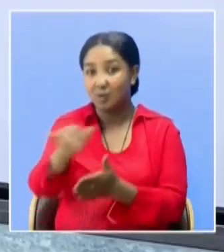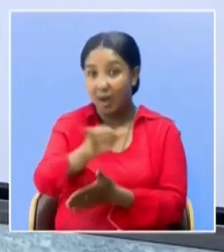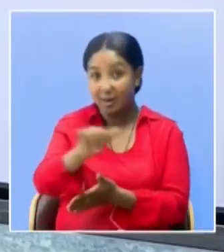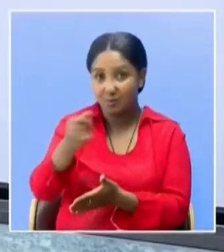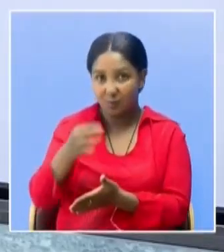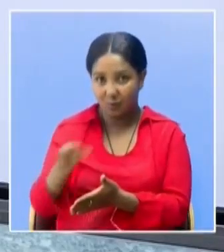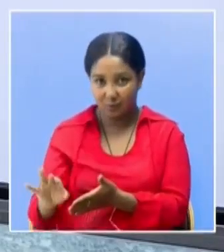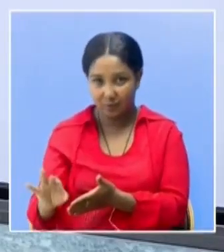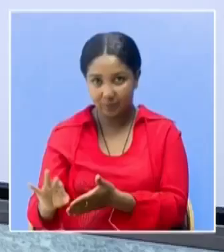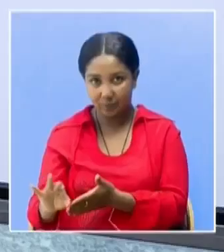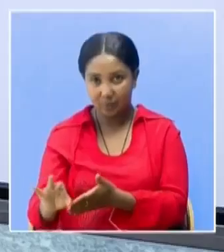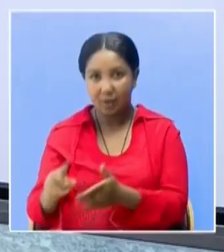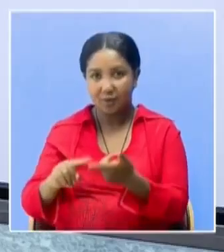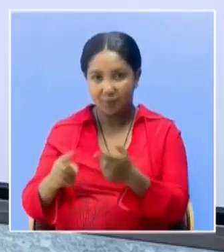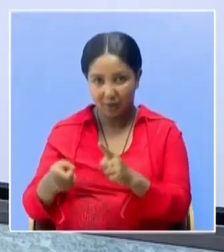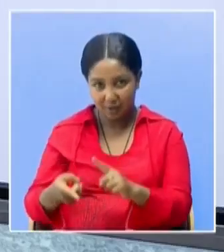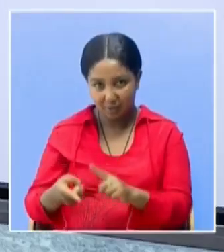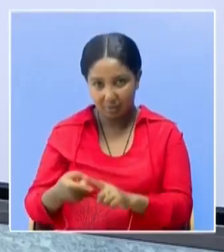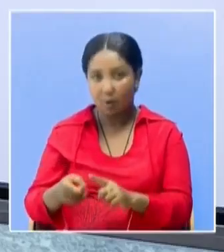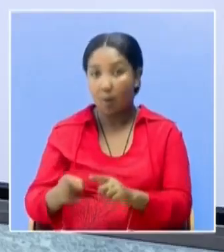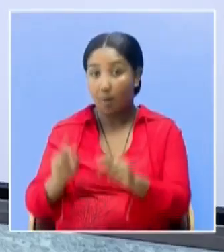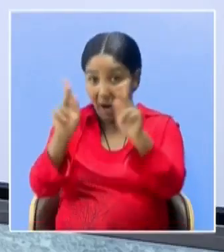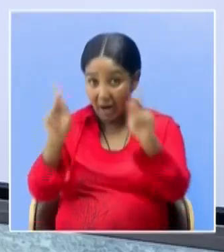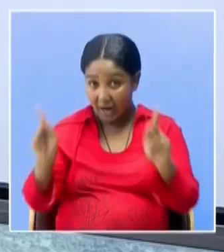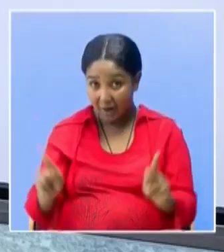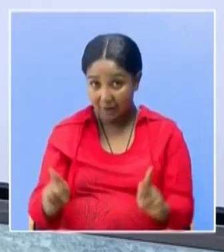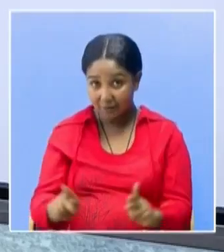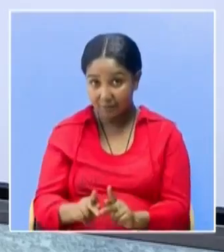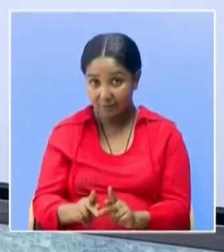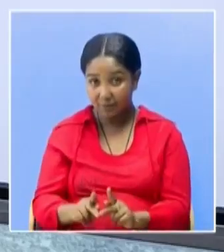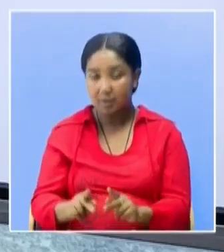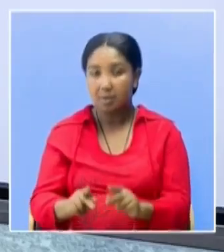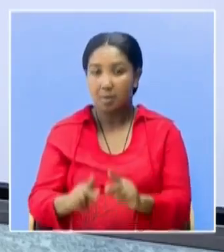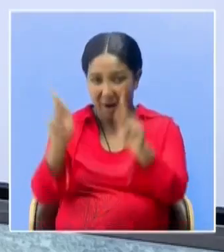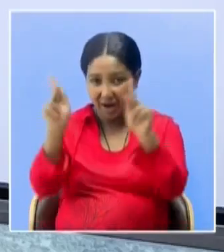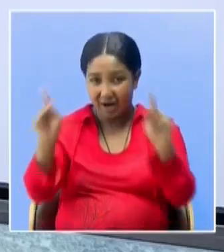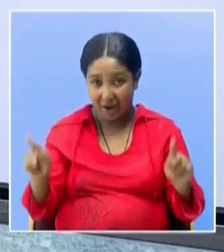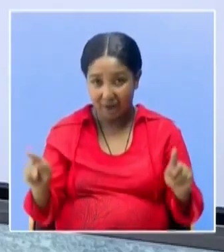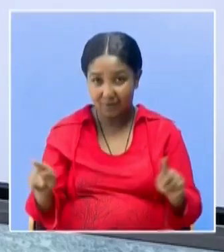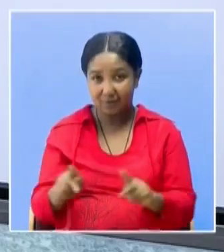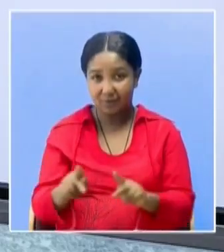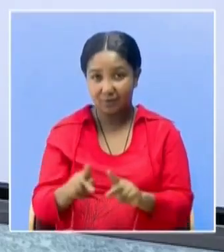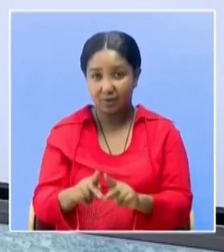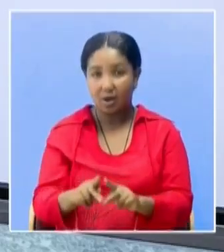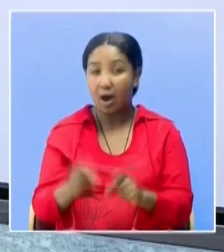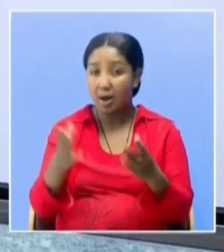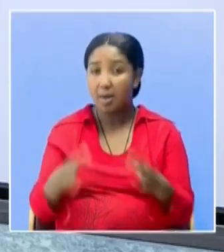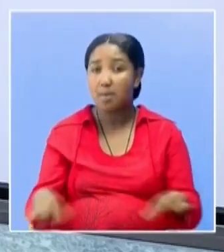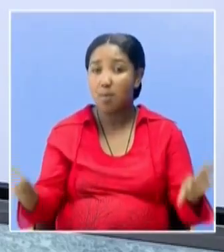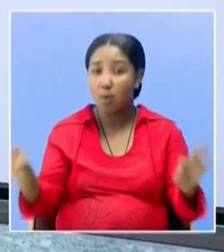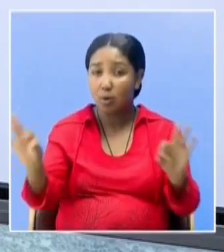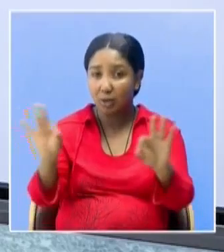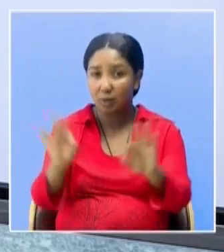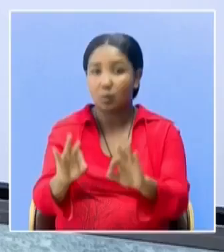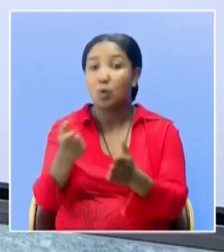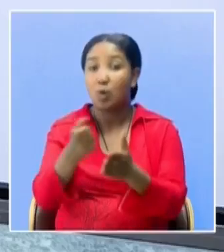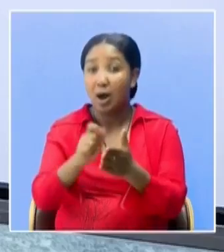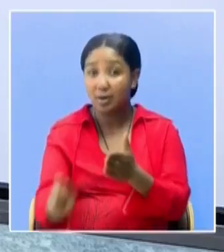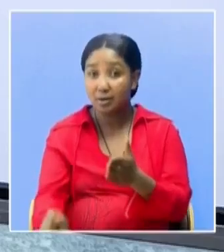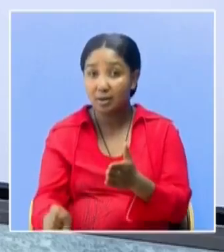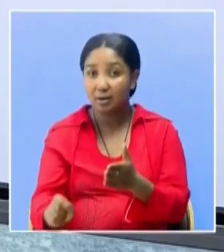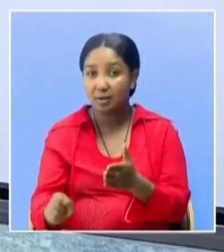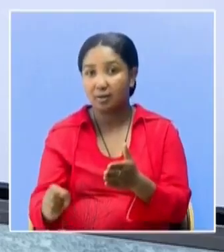of phrases or sentences or paragraphs, especially it's better to say that paragraphs, are important while you are writing what?